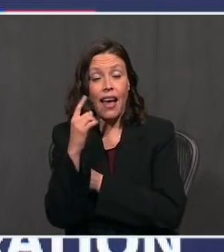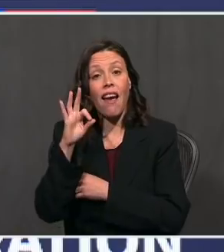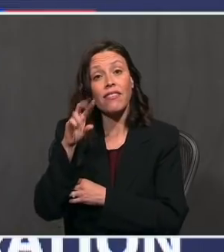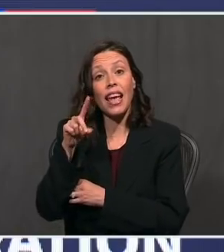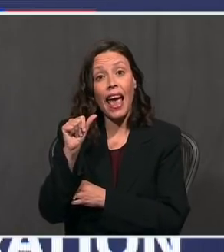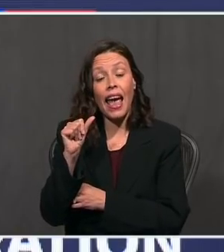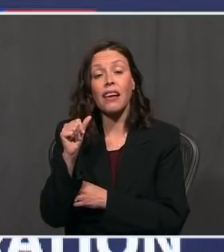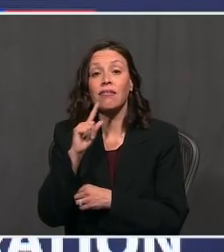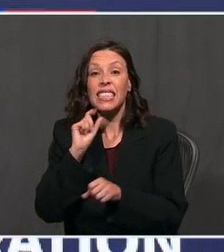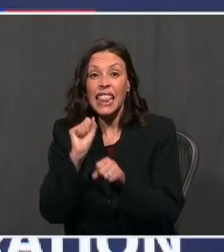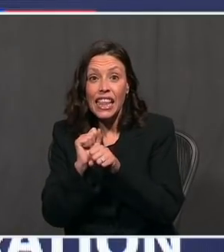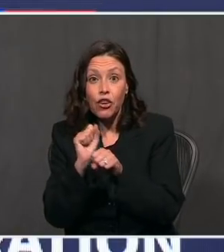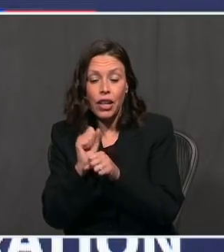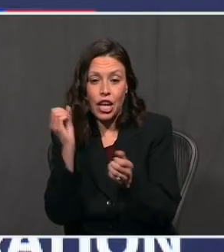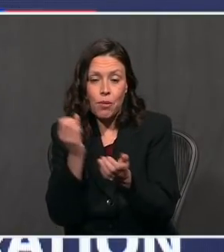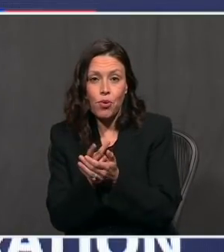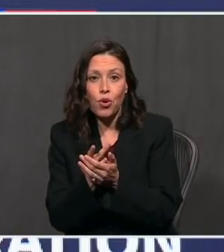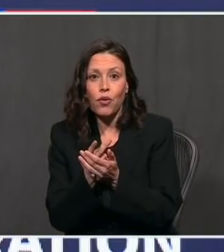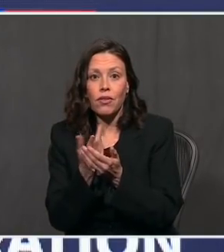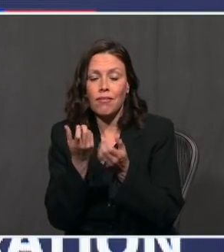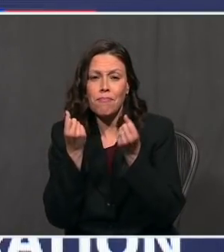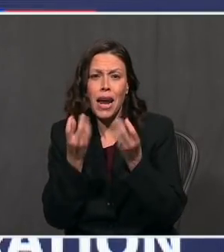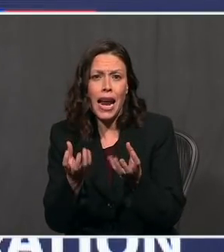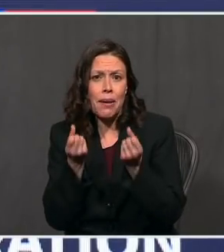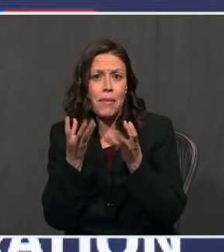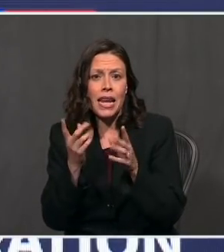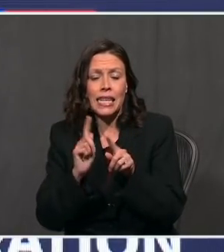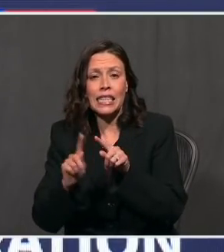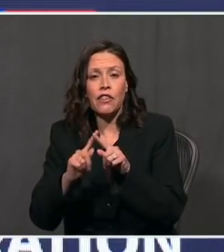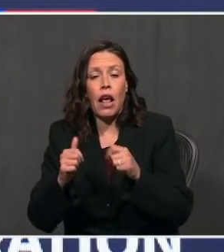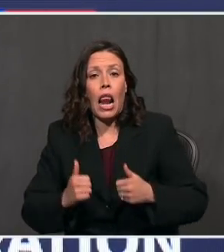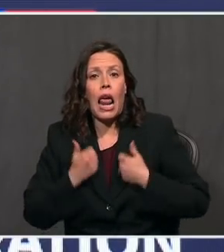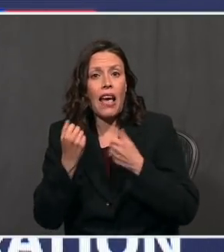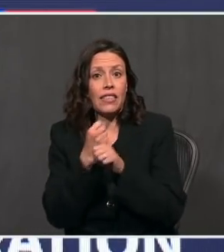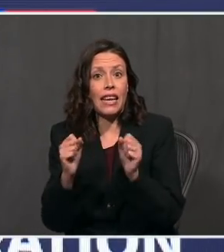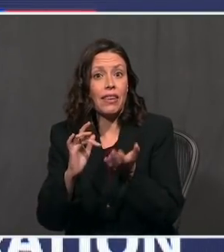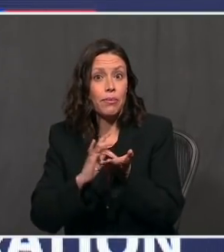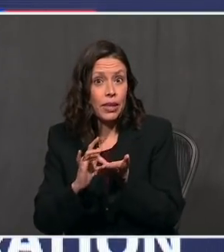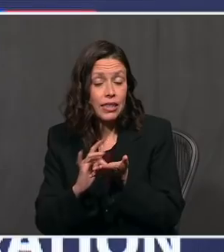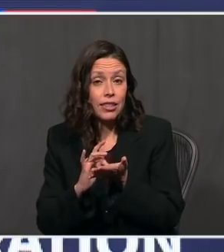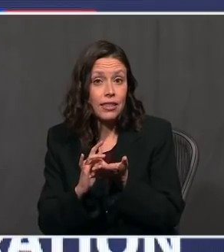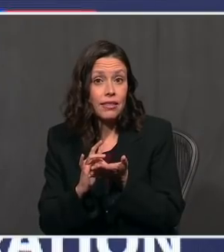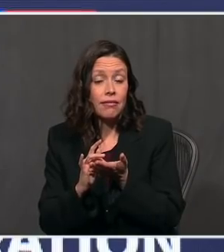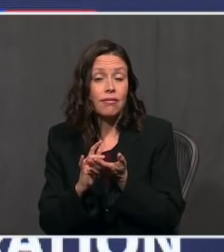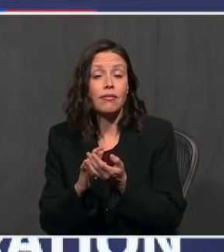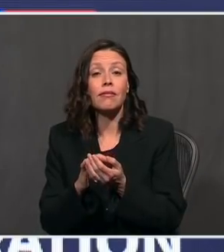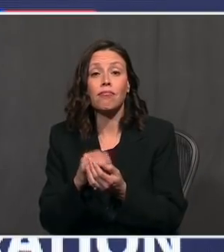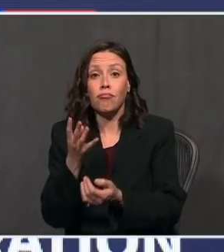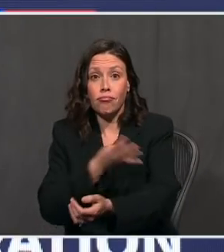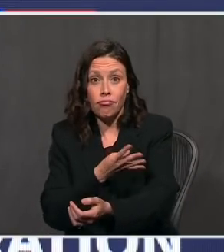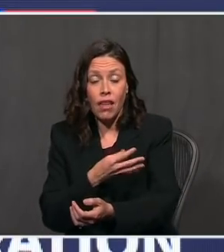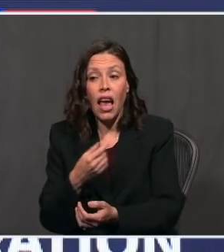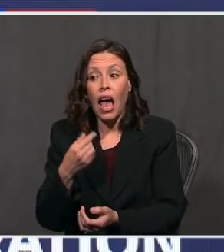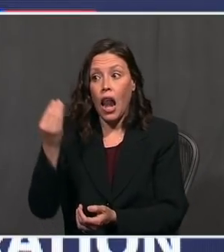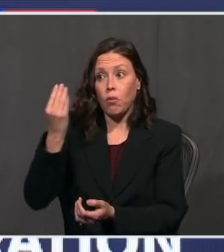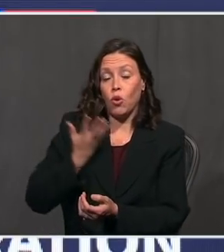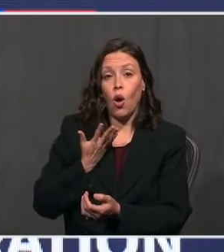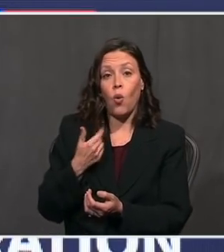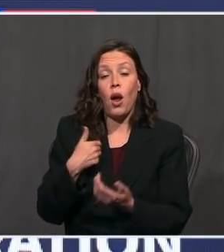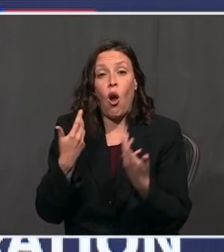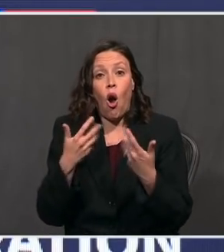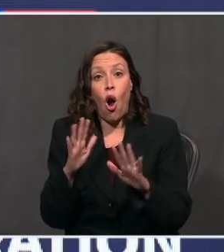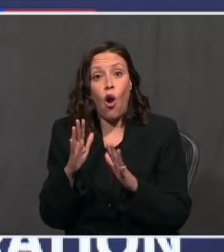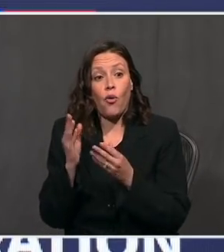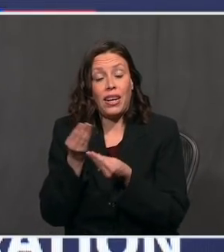FDA has literally approved dozens and dozens of life-saving therapeutics, and I'm actually told that we've